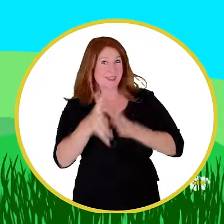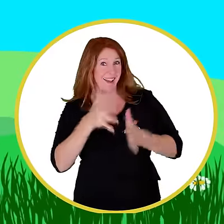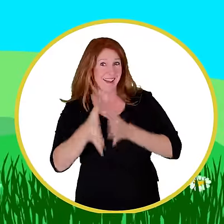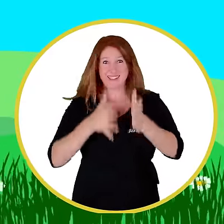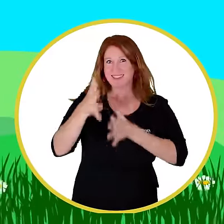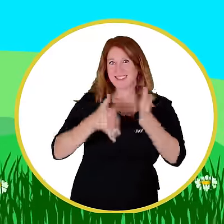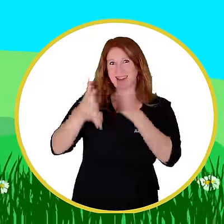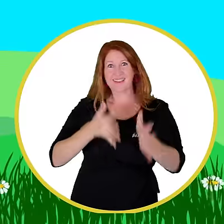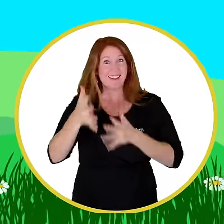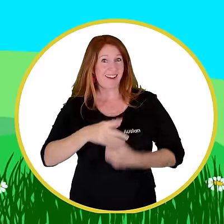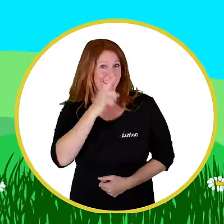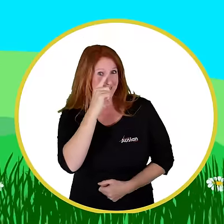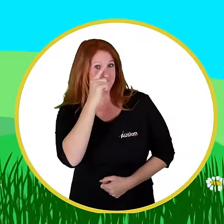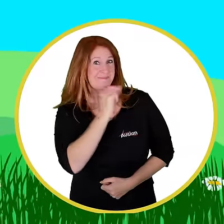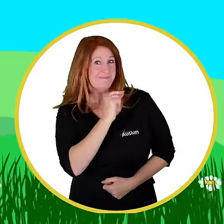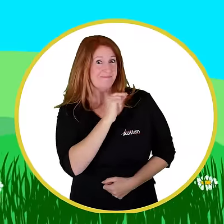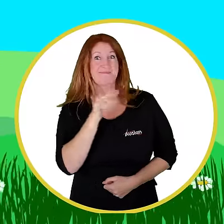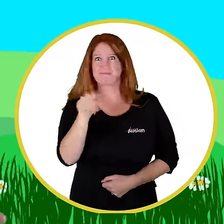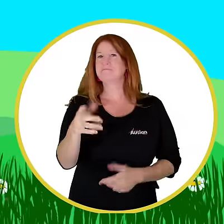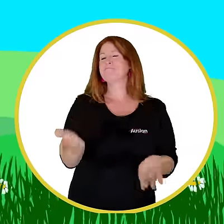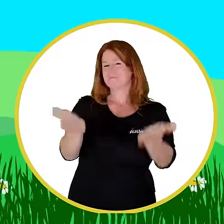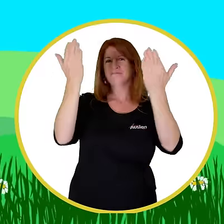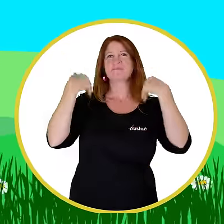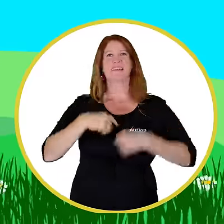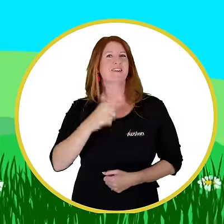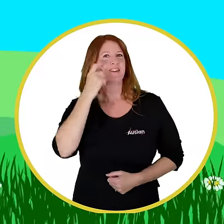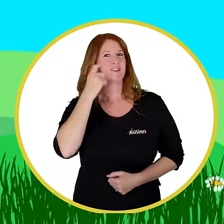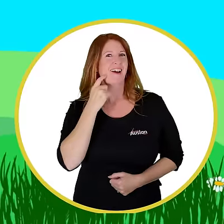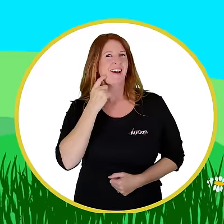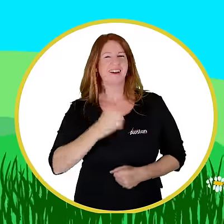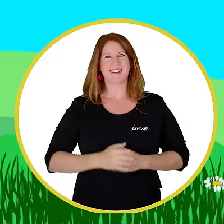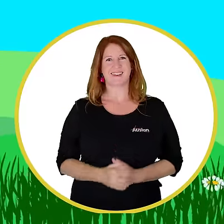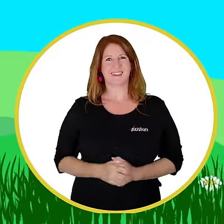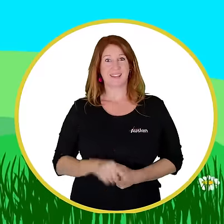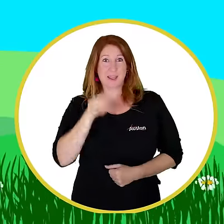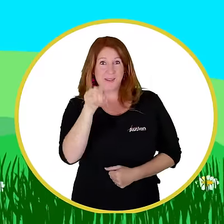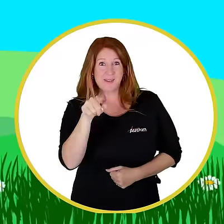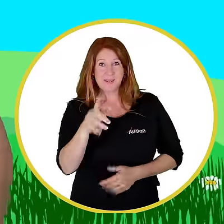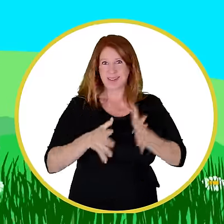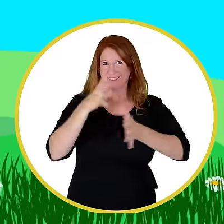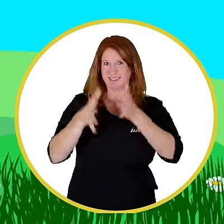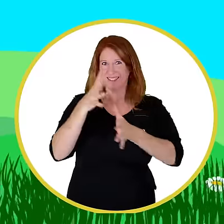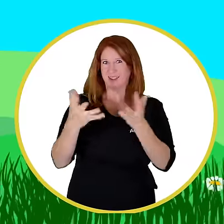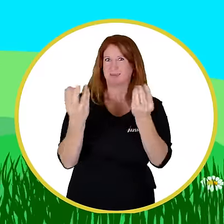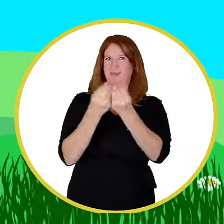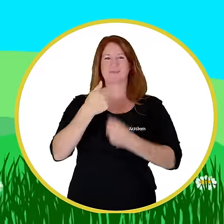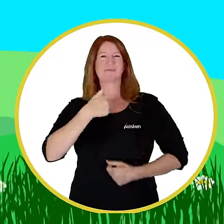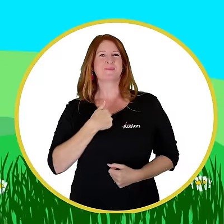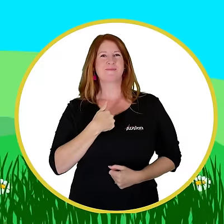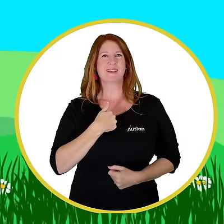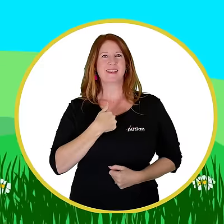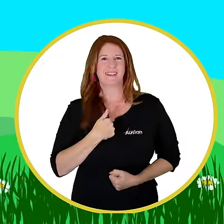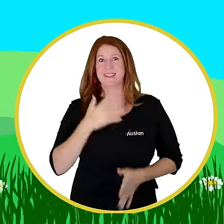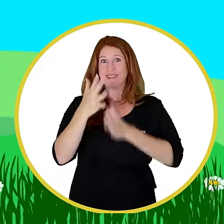Can you sign, sign, sign? Come on and give it a try. You can sign